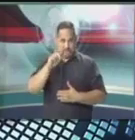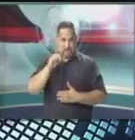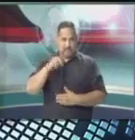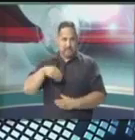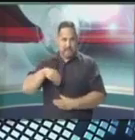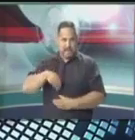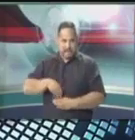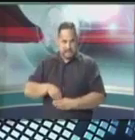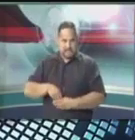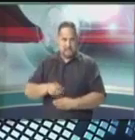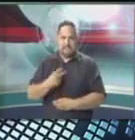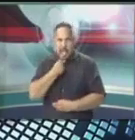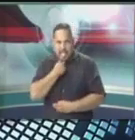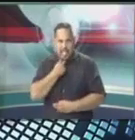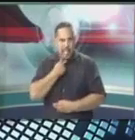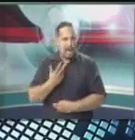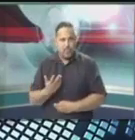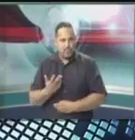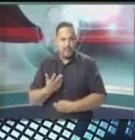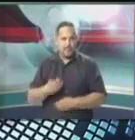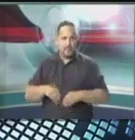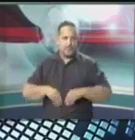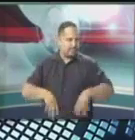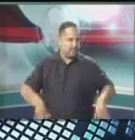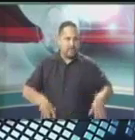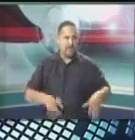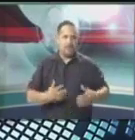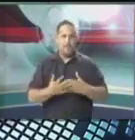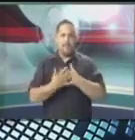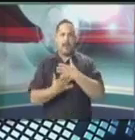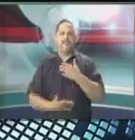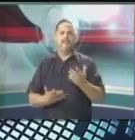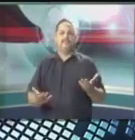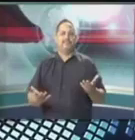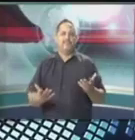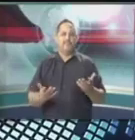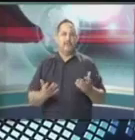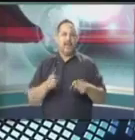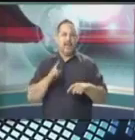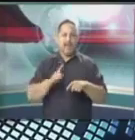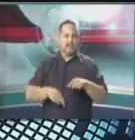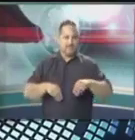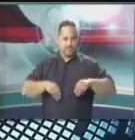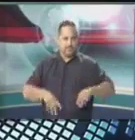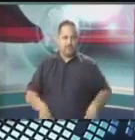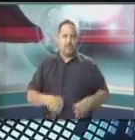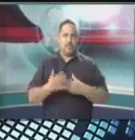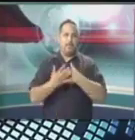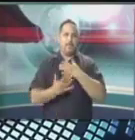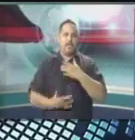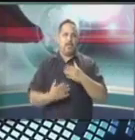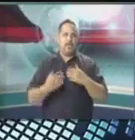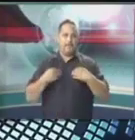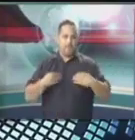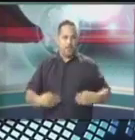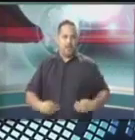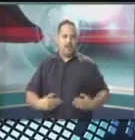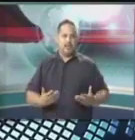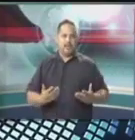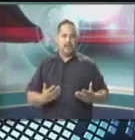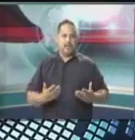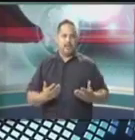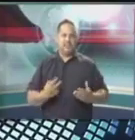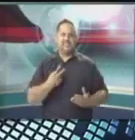That is the basic thing that has happened with the COVID when it reached that this stage. We were talking about the bad stage. Most people get this